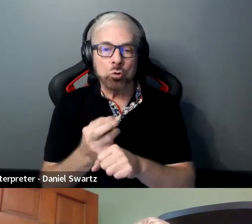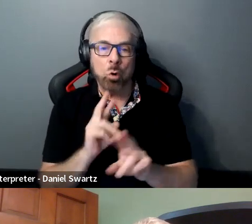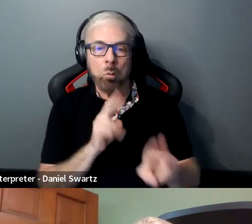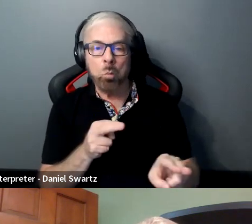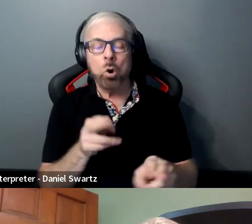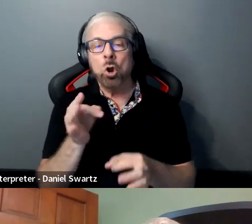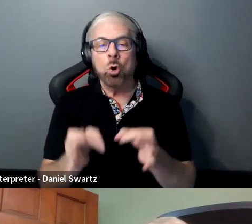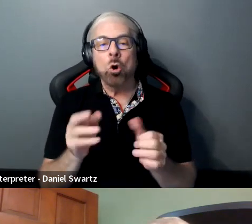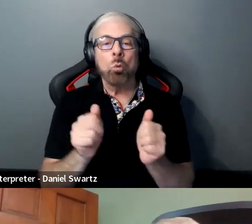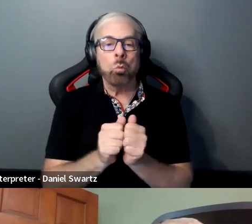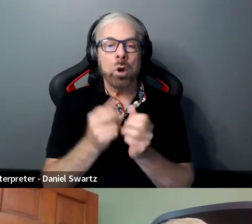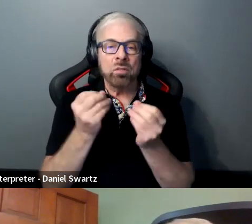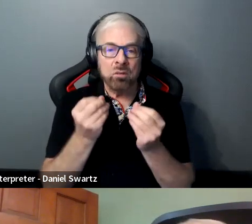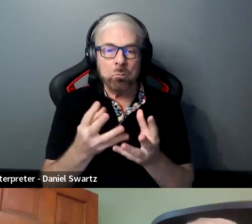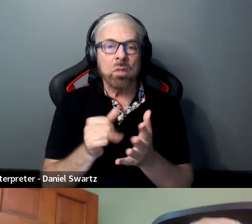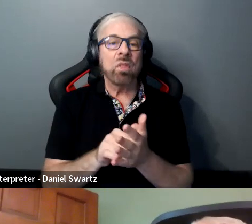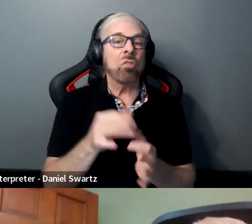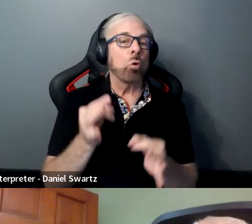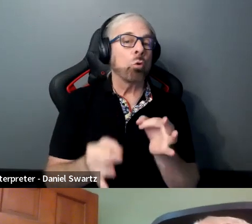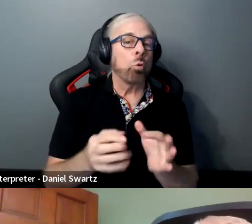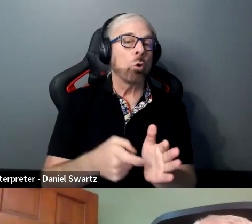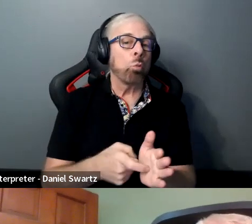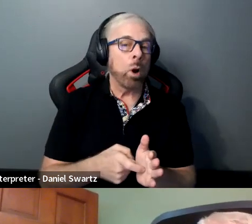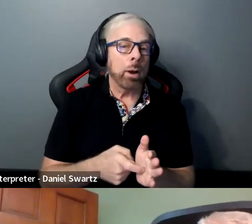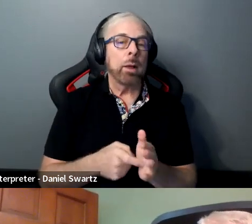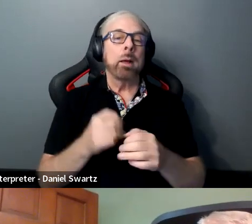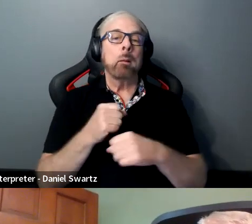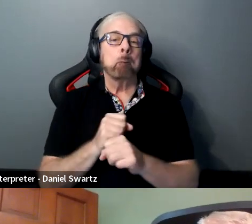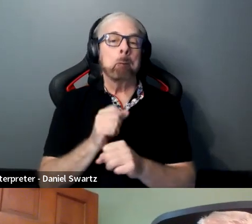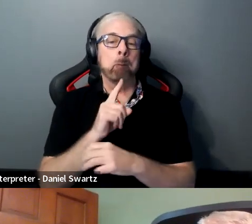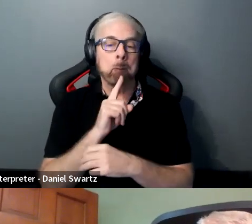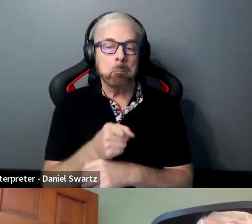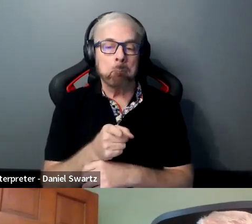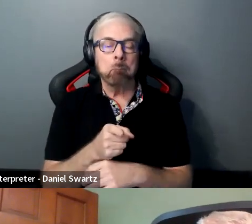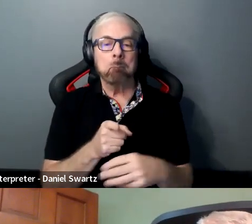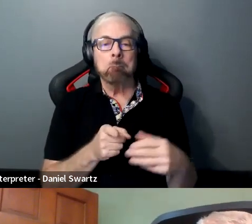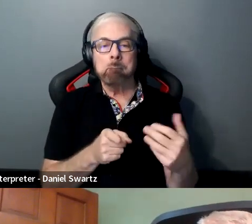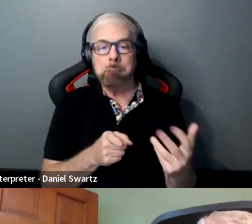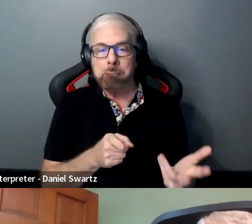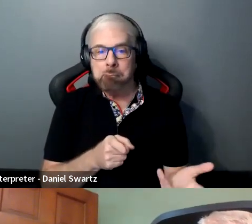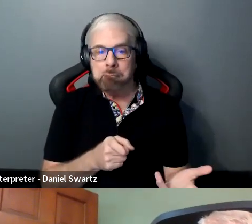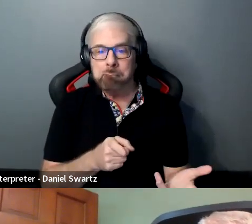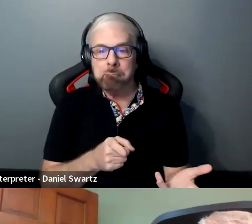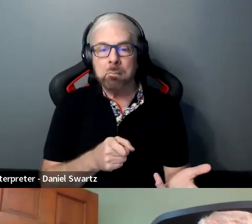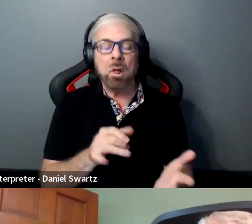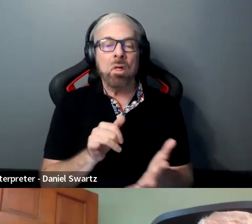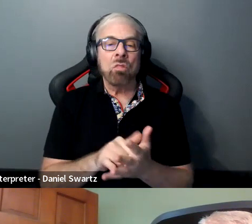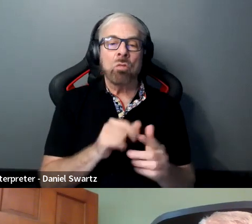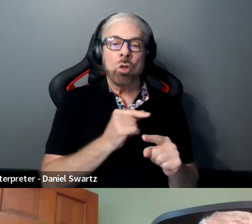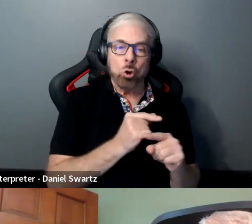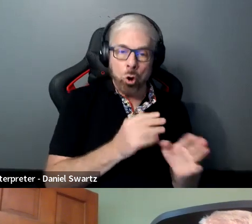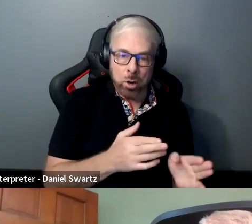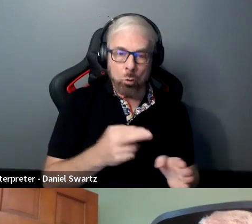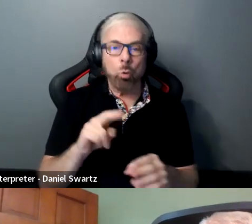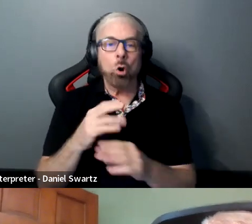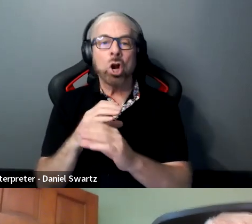the information that the court needed to make sure that the guardian or the